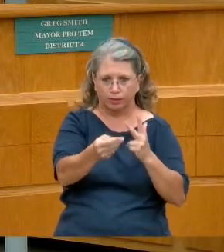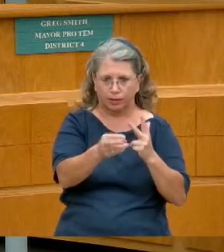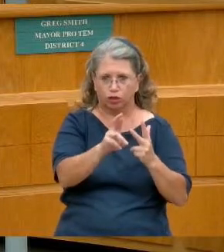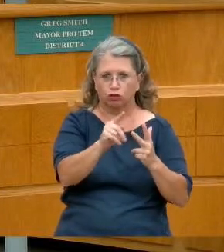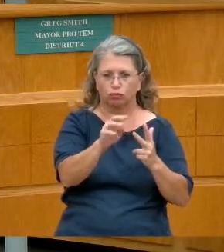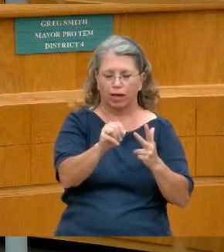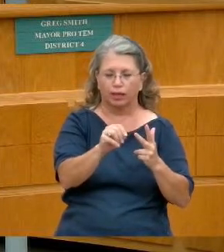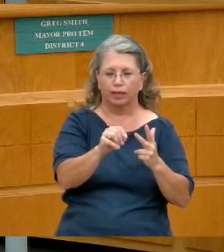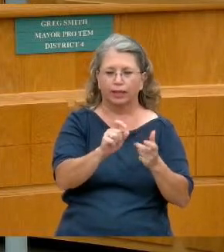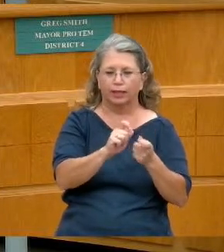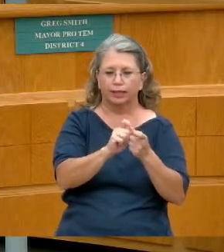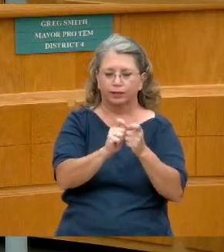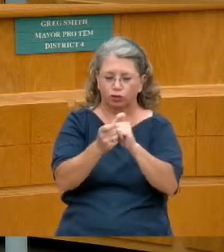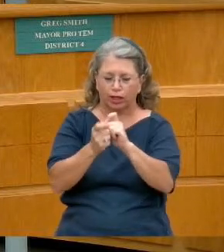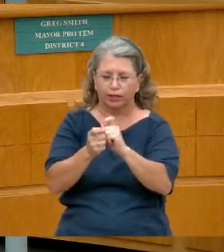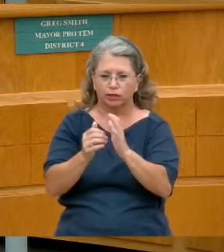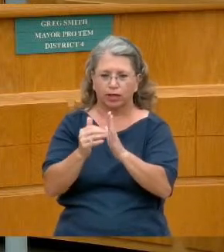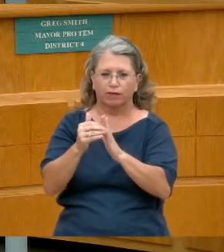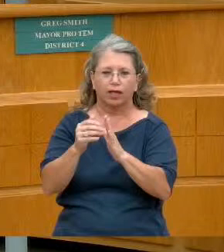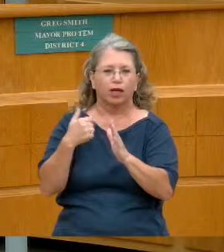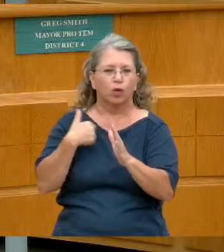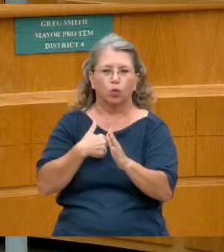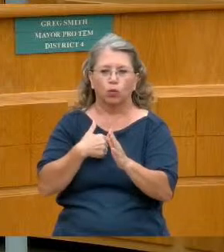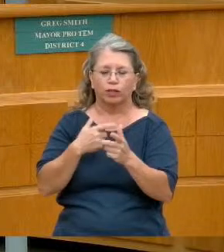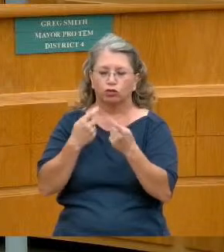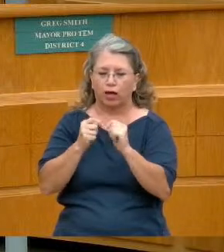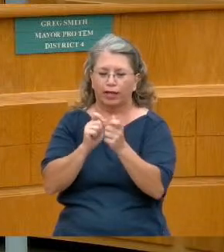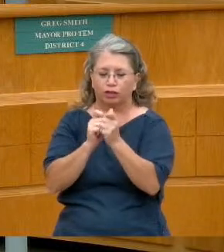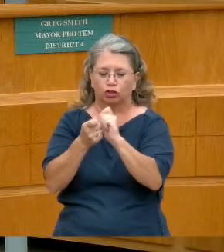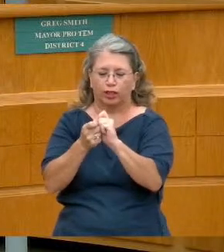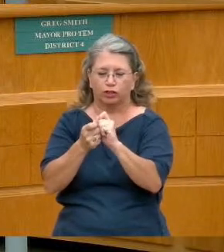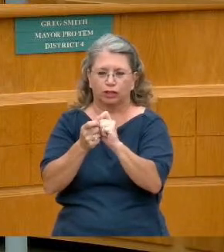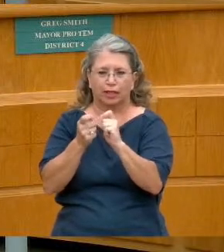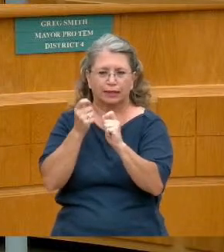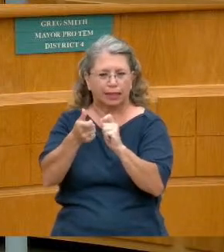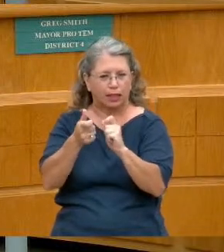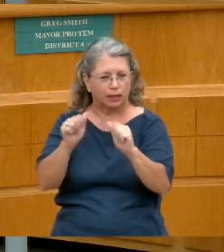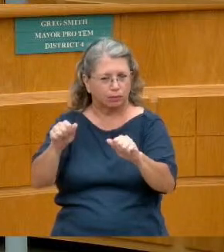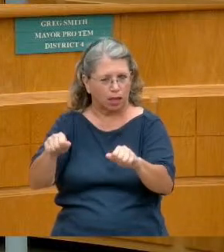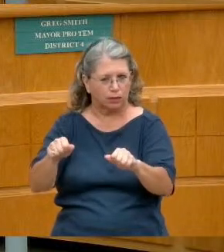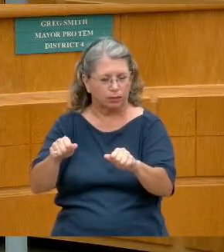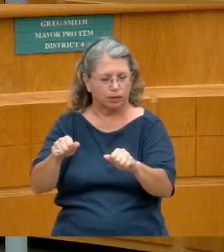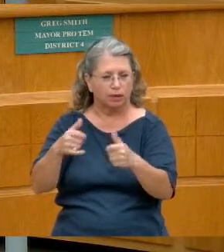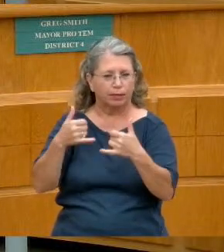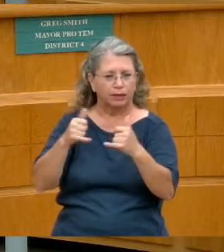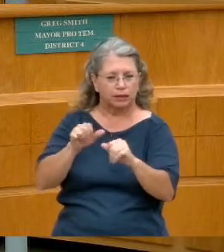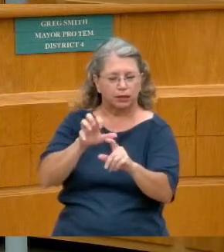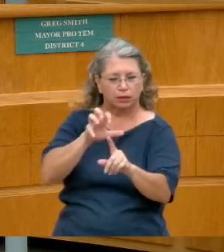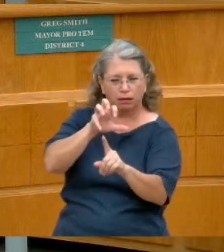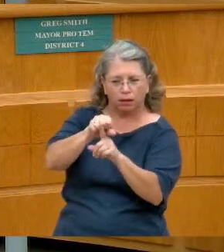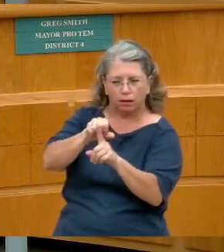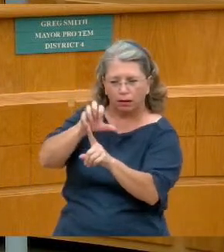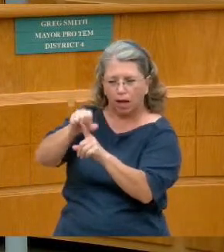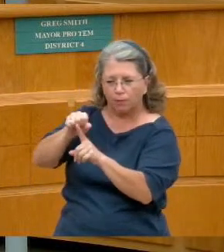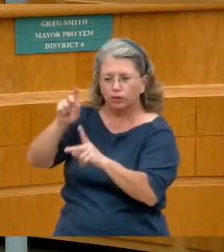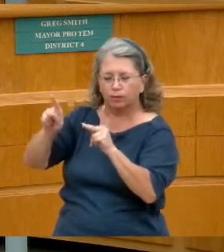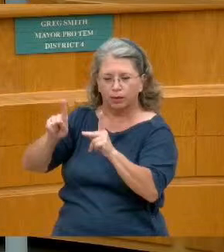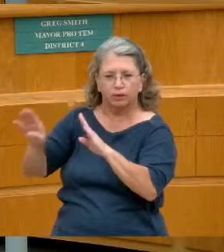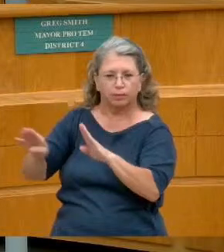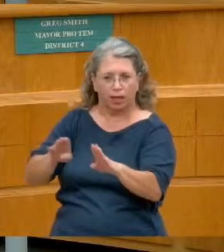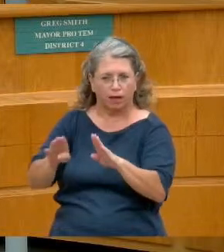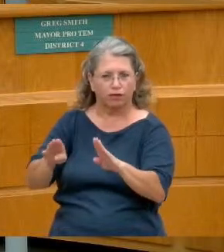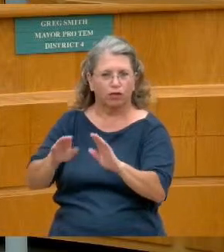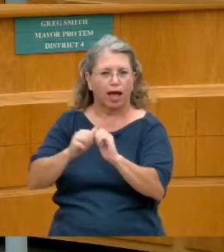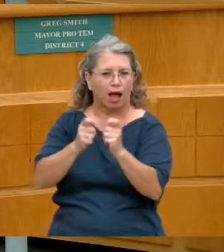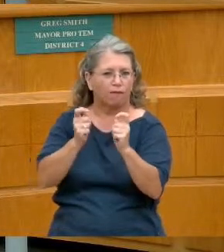it as few times as possible while capturing the behavior of how COVID is spreading. And this does a fairly good job of